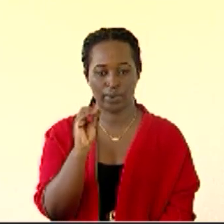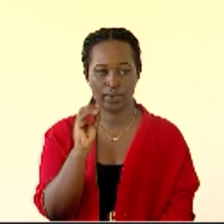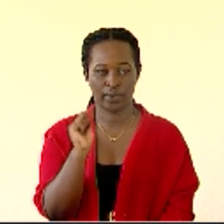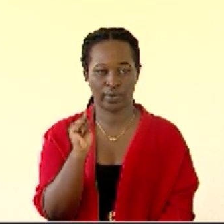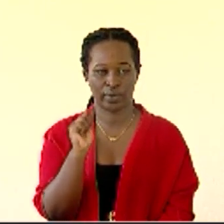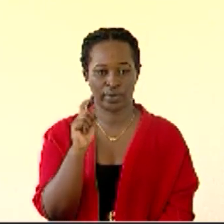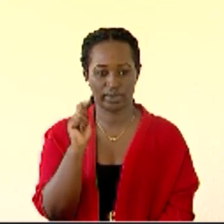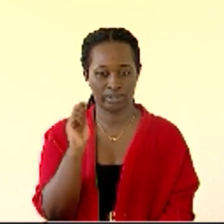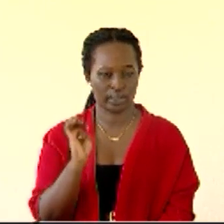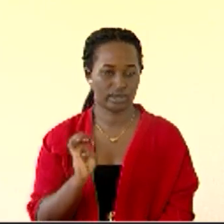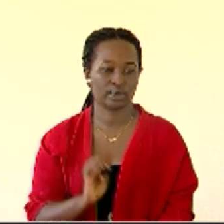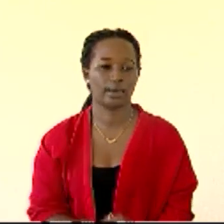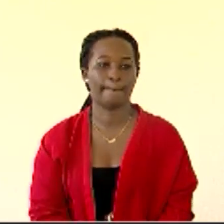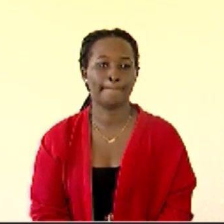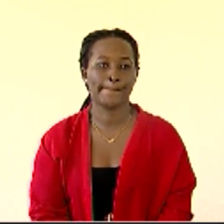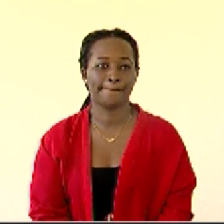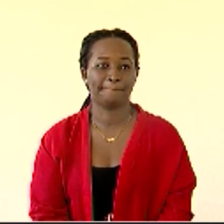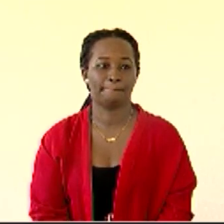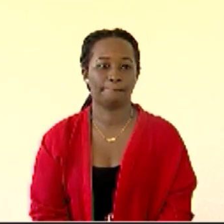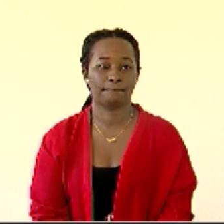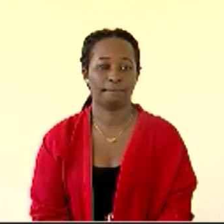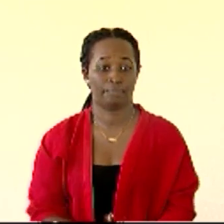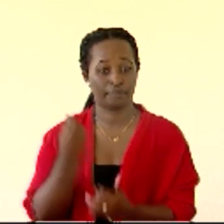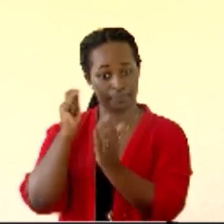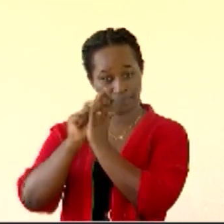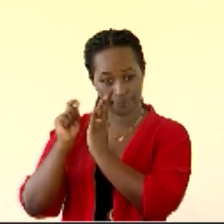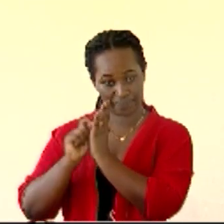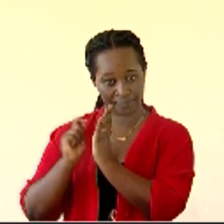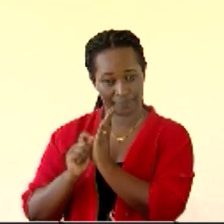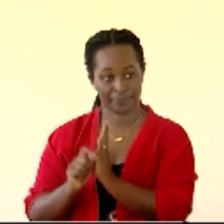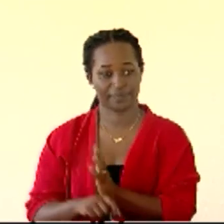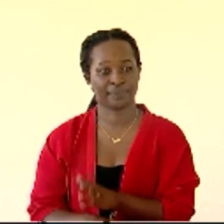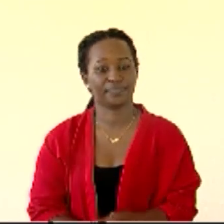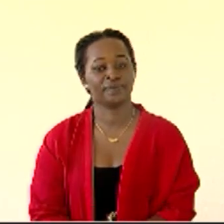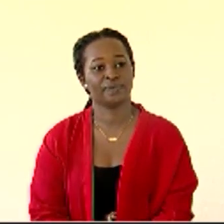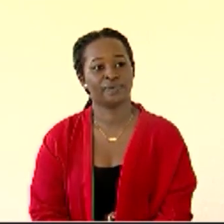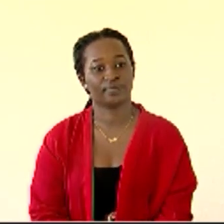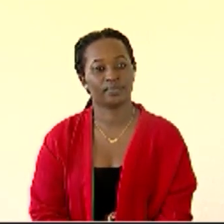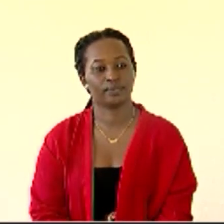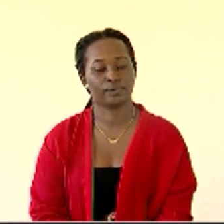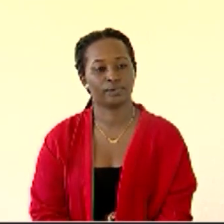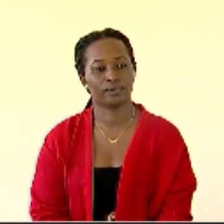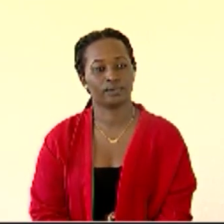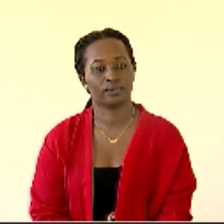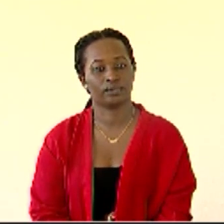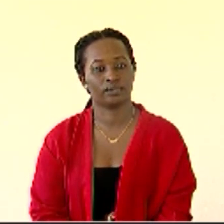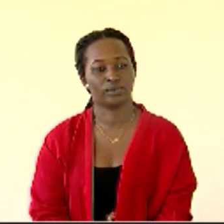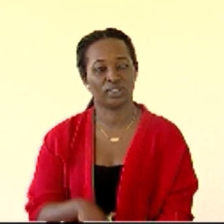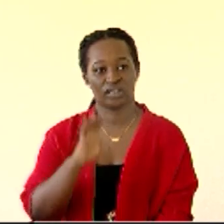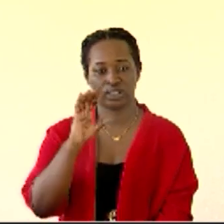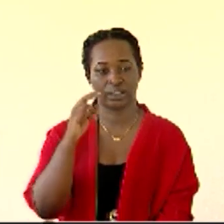Propyl propanoate. Sorry, to make a correction here. It have 3